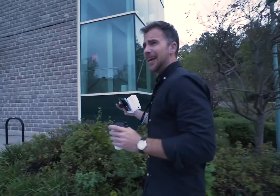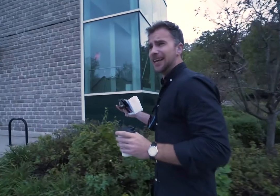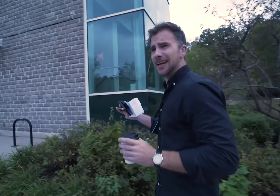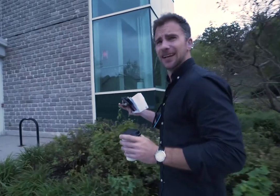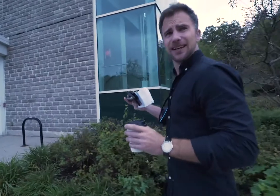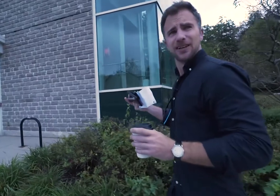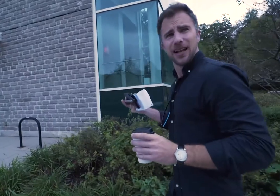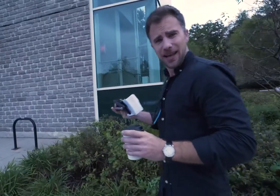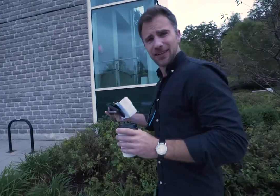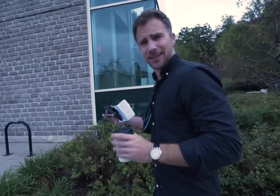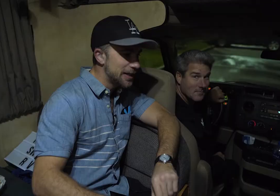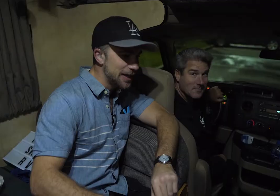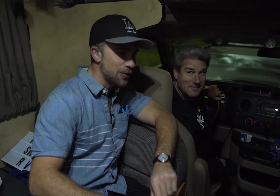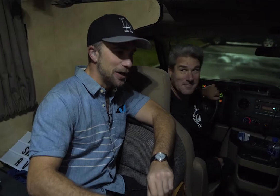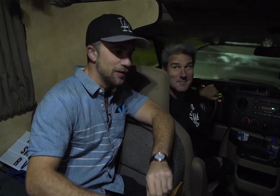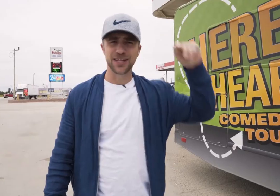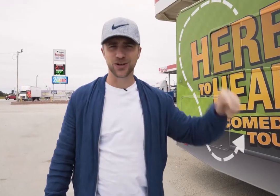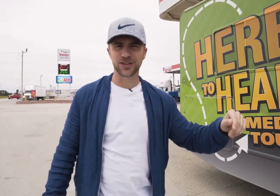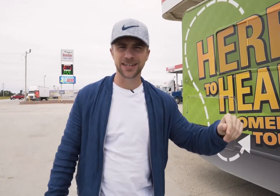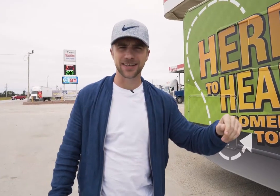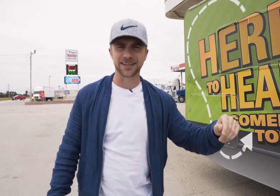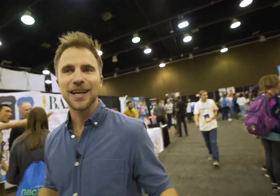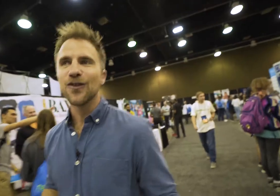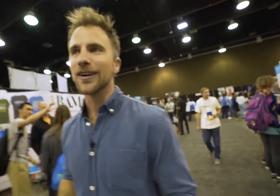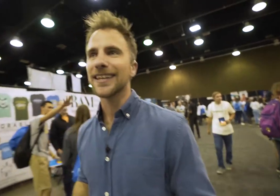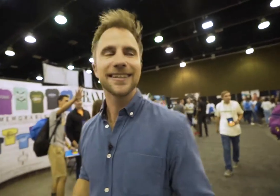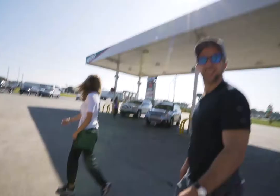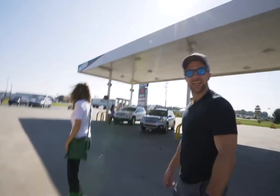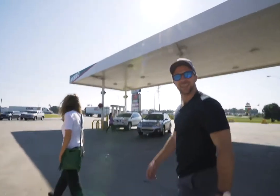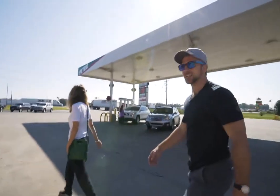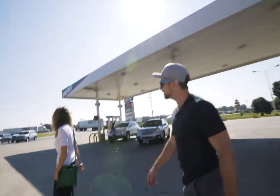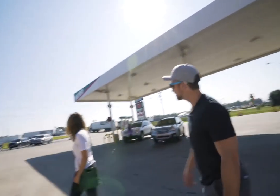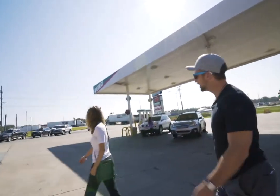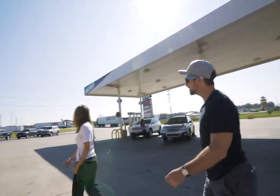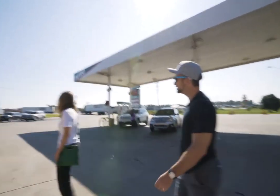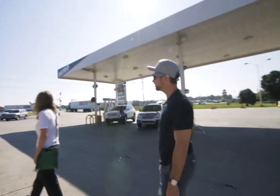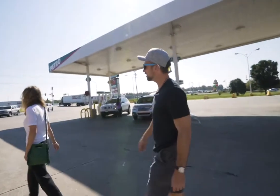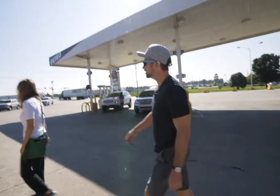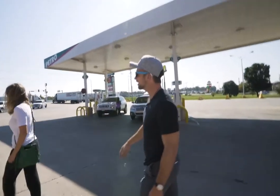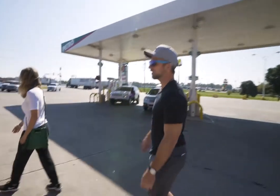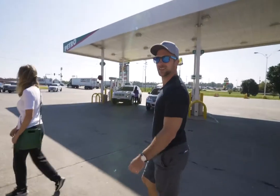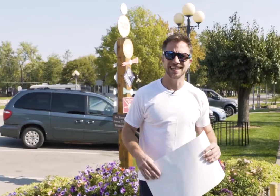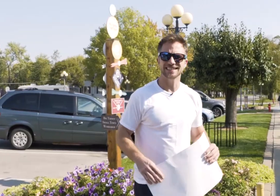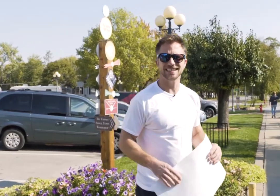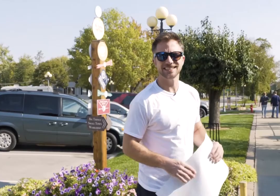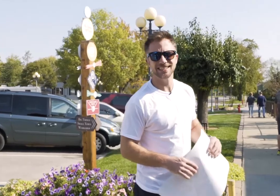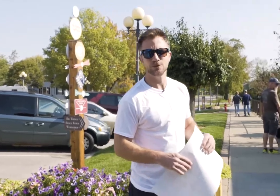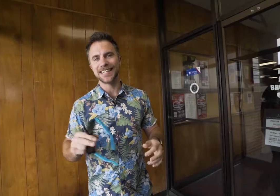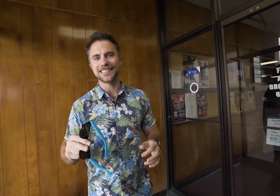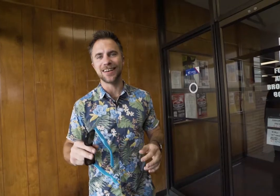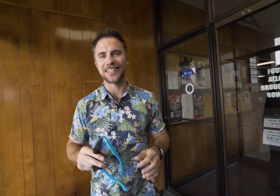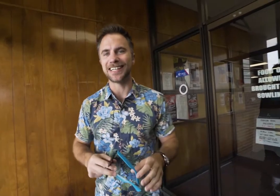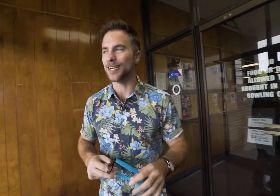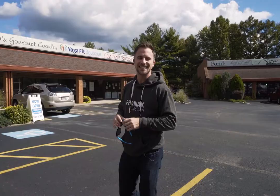10. Day 11. Day 12. Day 13. Day 14. Day 15. Day